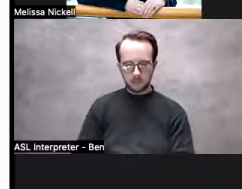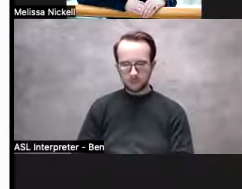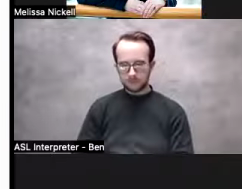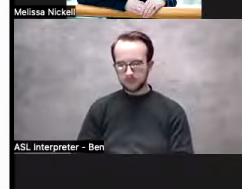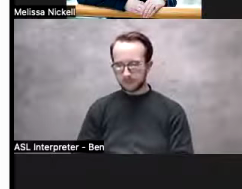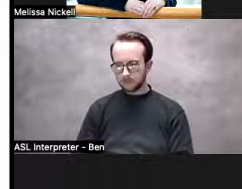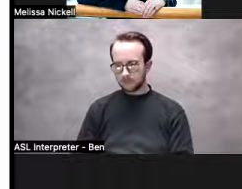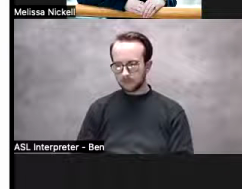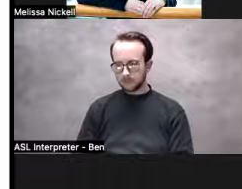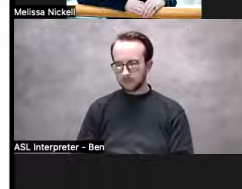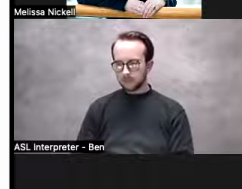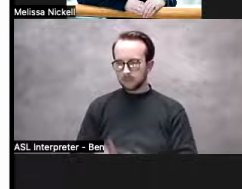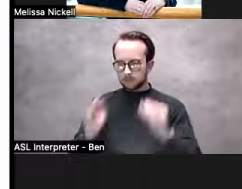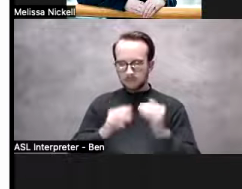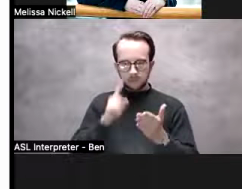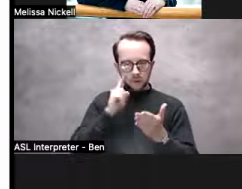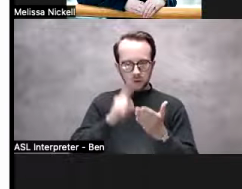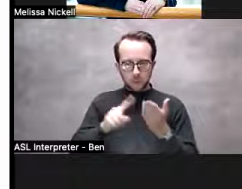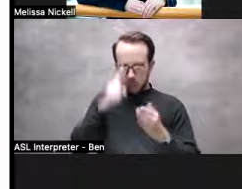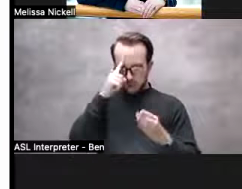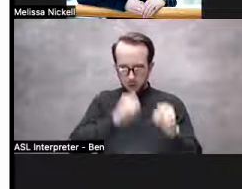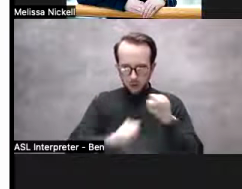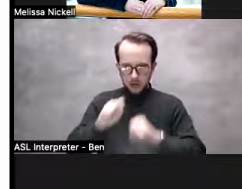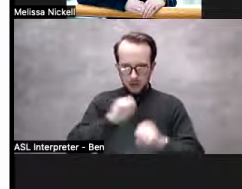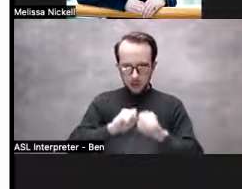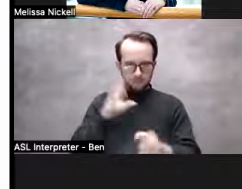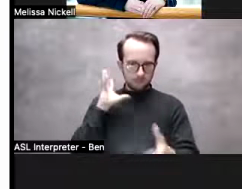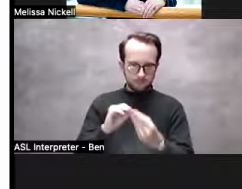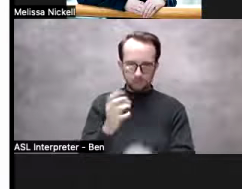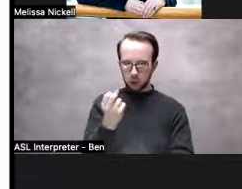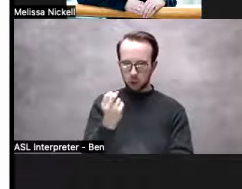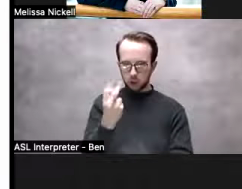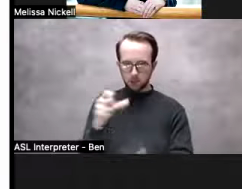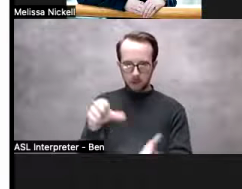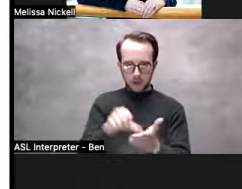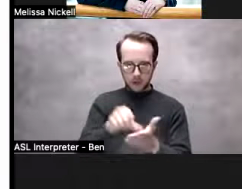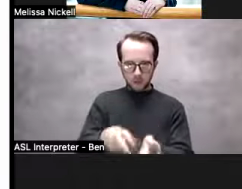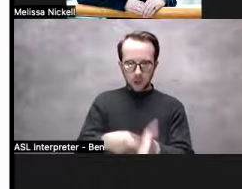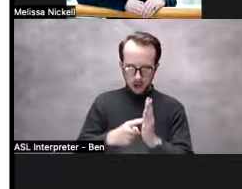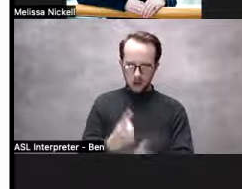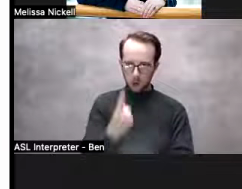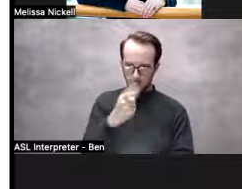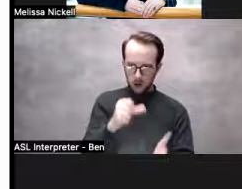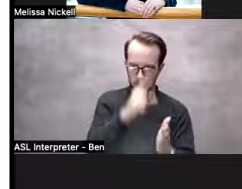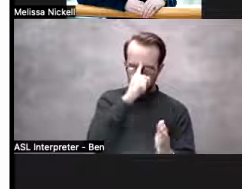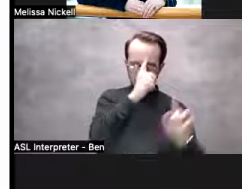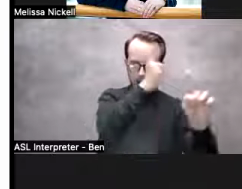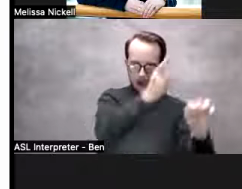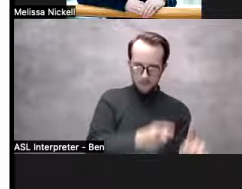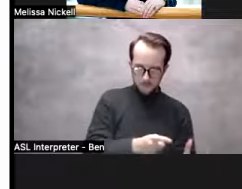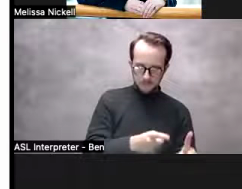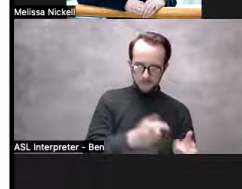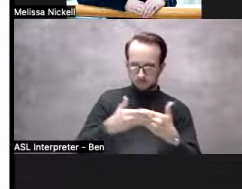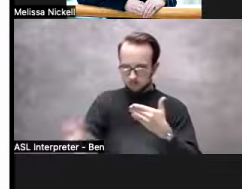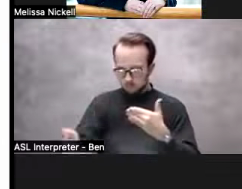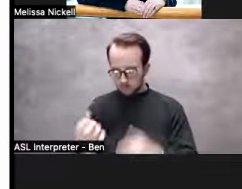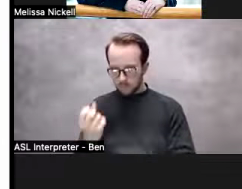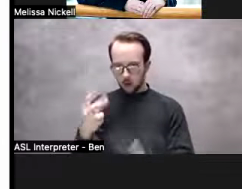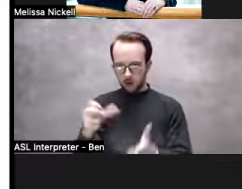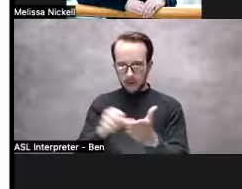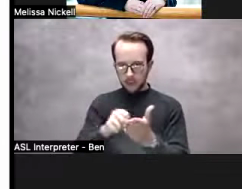then the research strategy for R01 grants is 12 pages. It's 1 page specific aims, and then the research strategy is 12